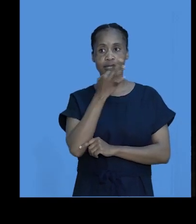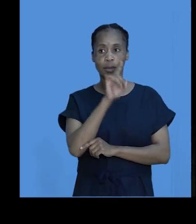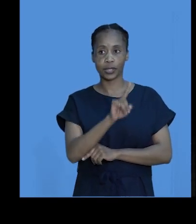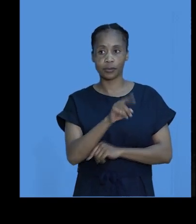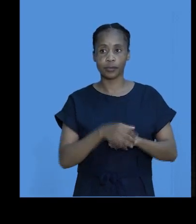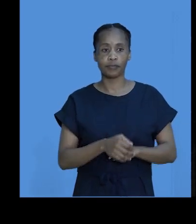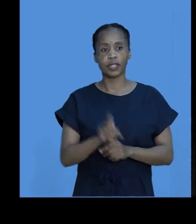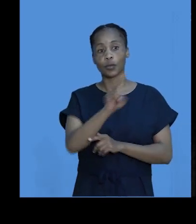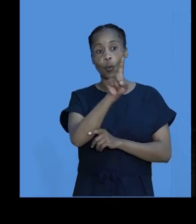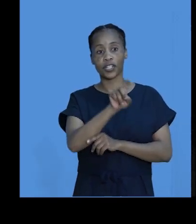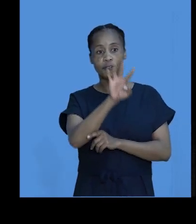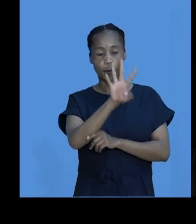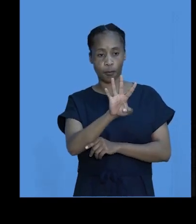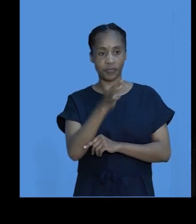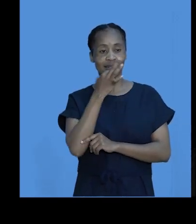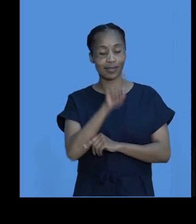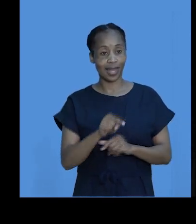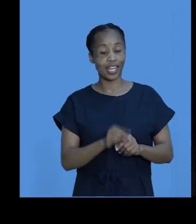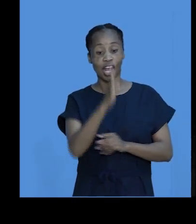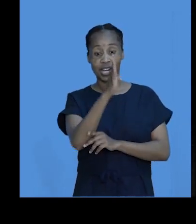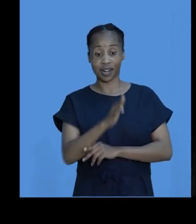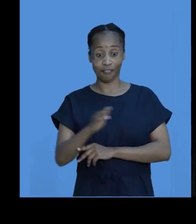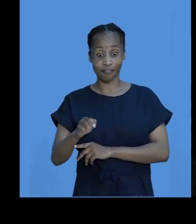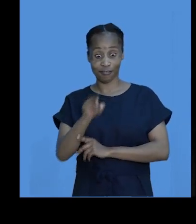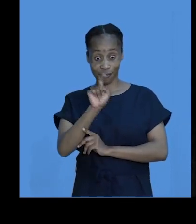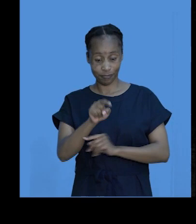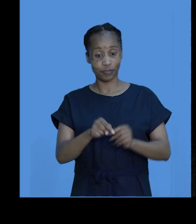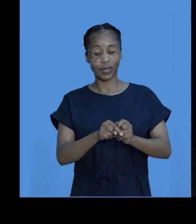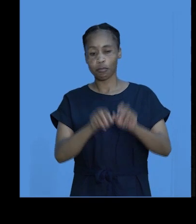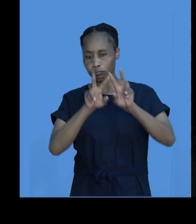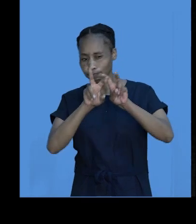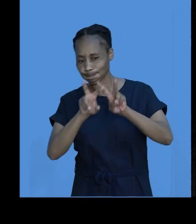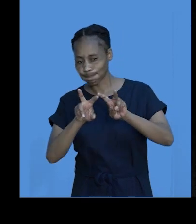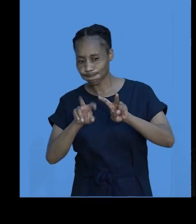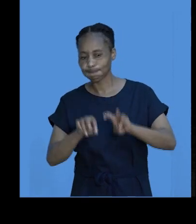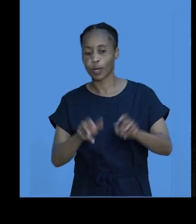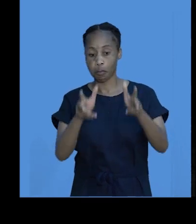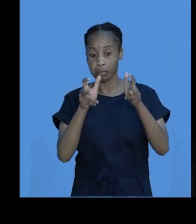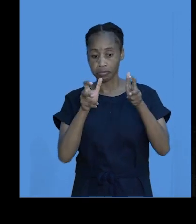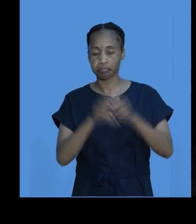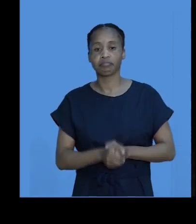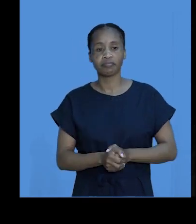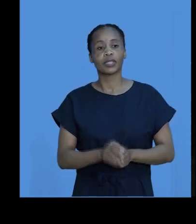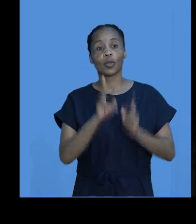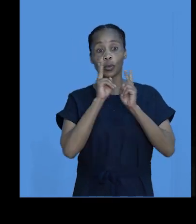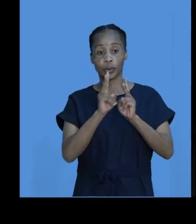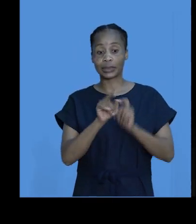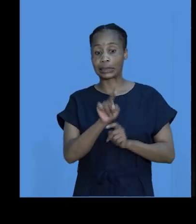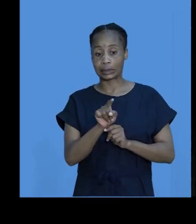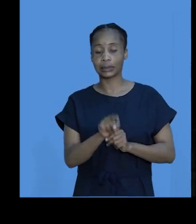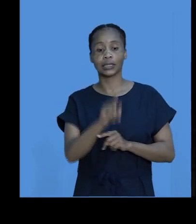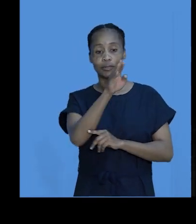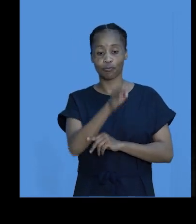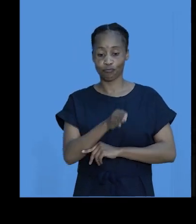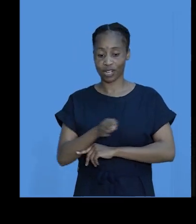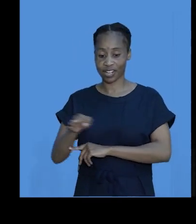let me just go back. It says, study the graph below and answer the questions that follow. Let's go look at the graph. So there